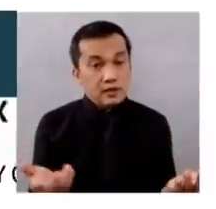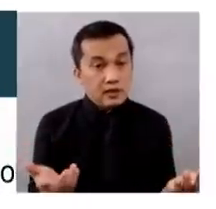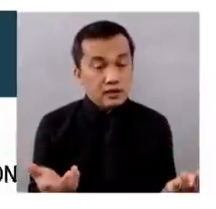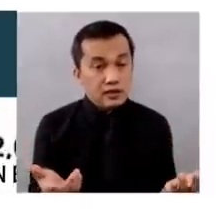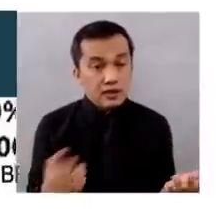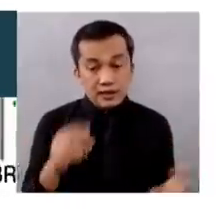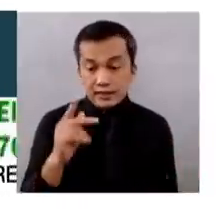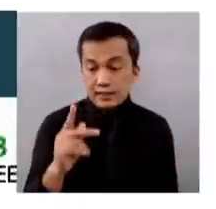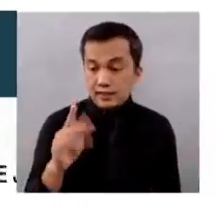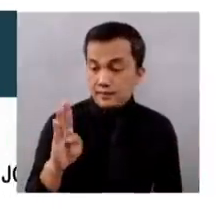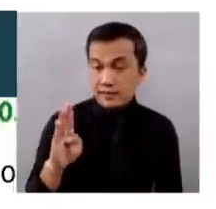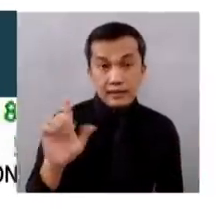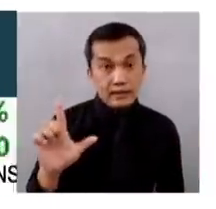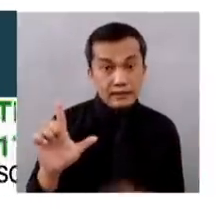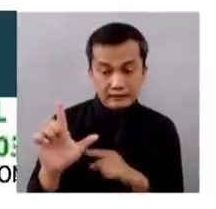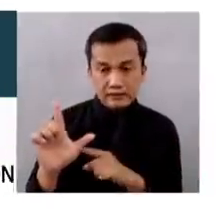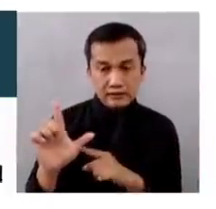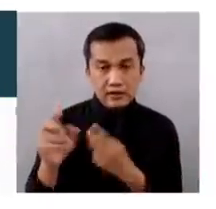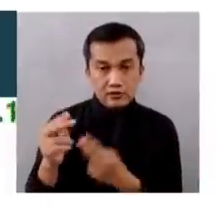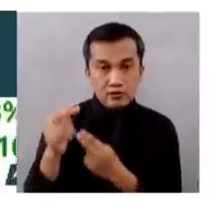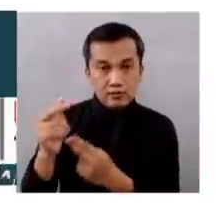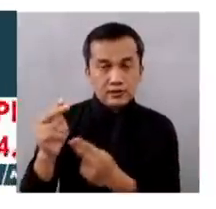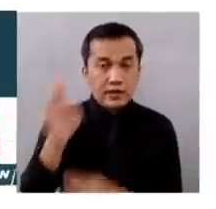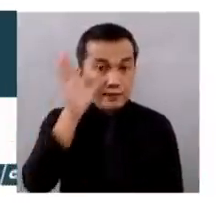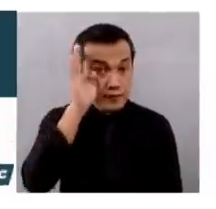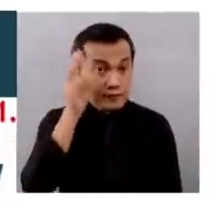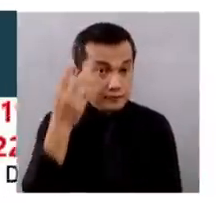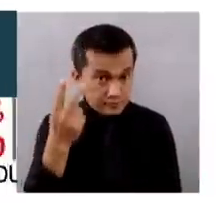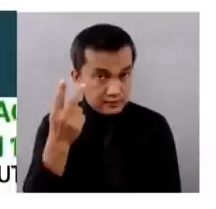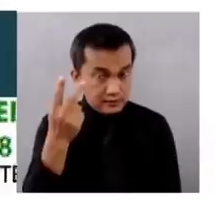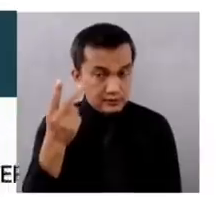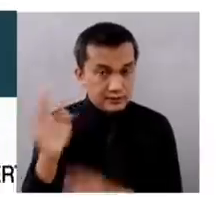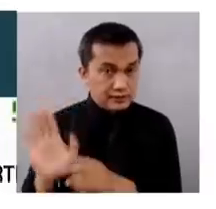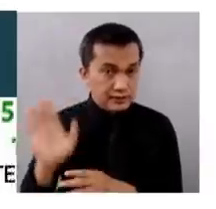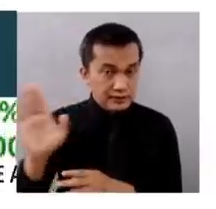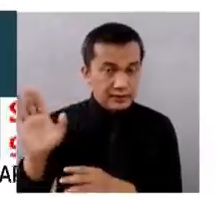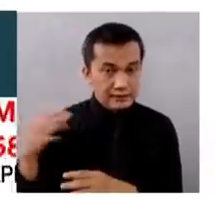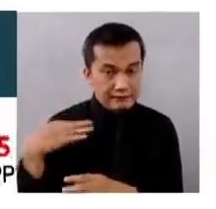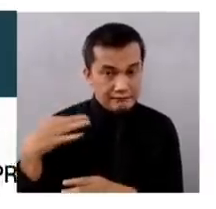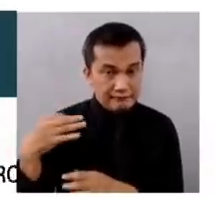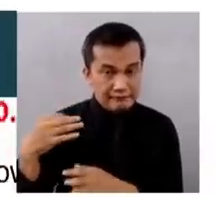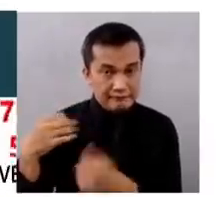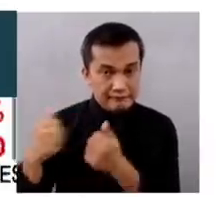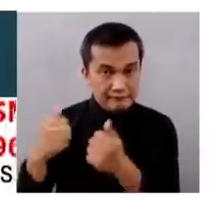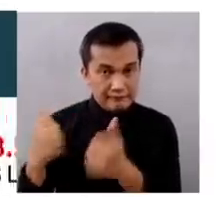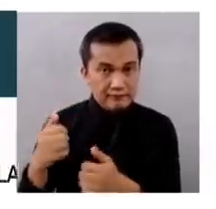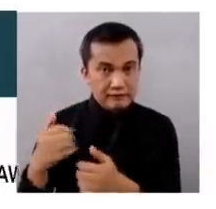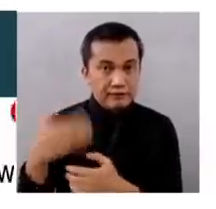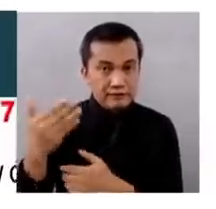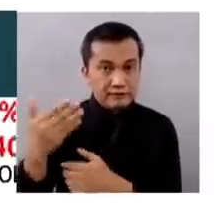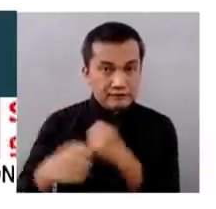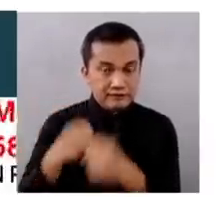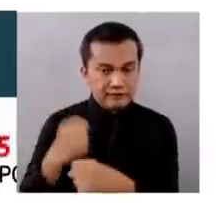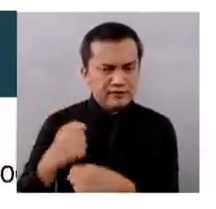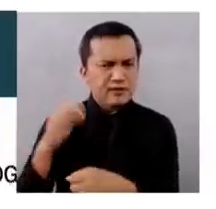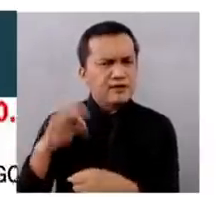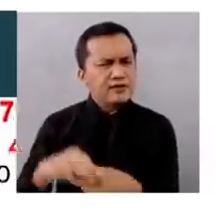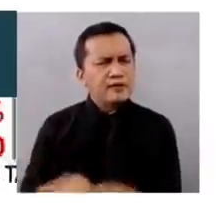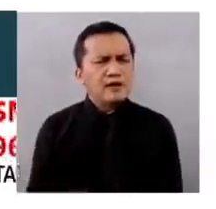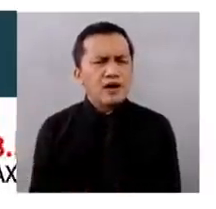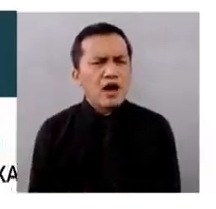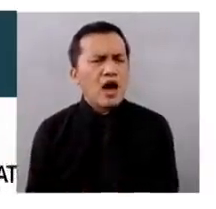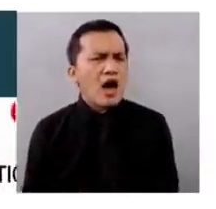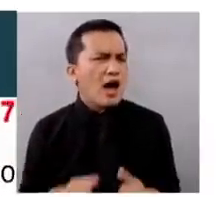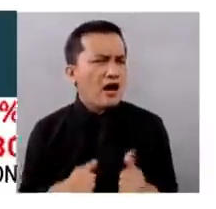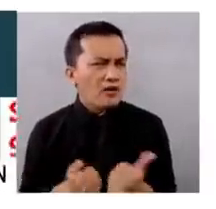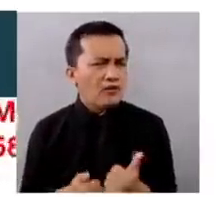KBL has just nominated Bongbong Marcos as their standard bearer for the 2022 presidential elections. How is